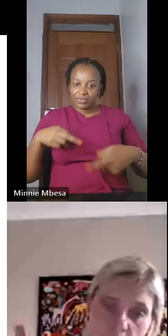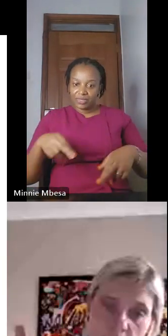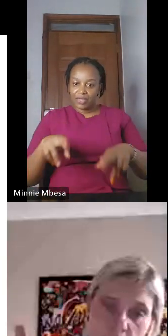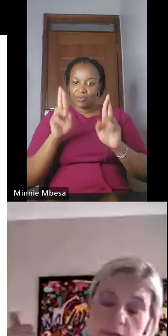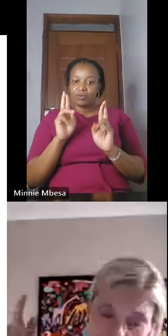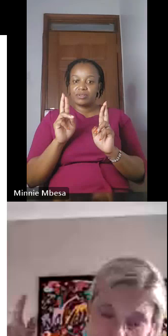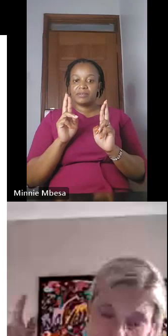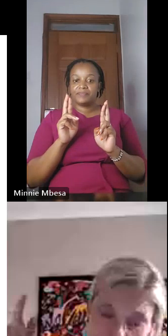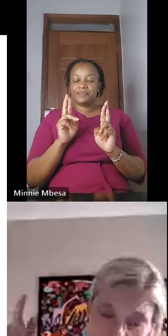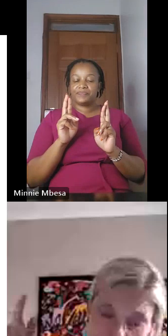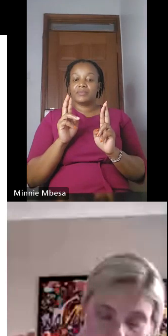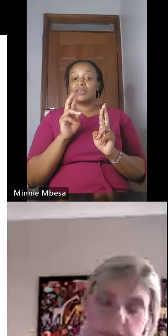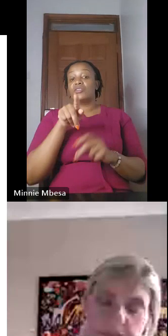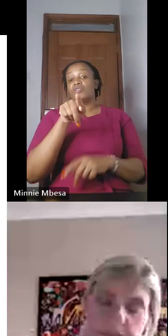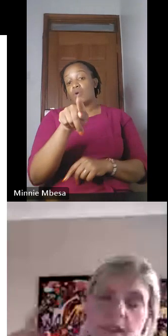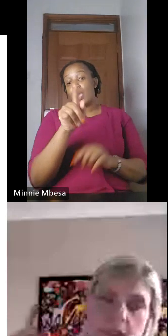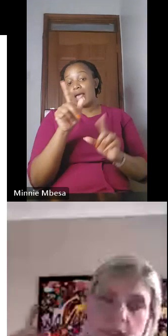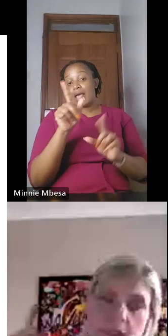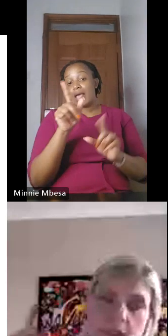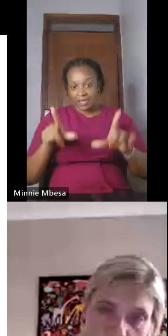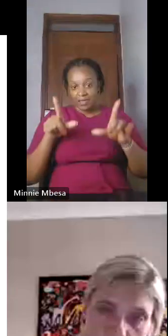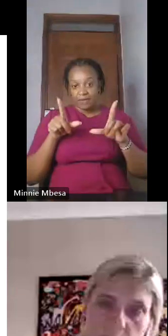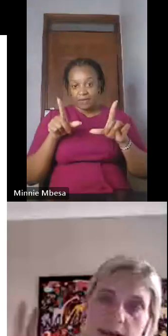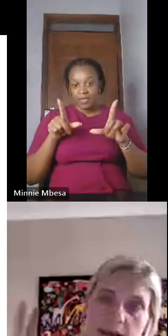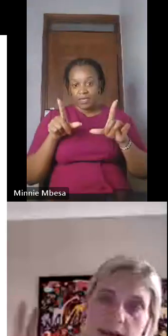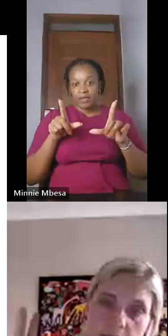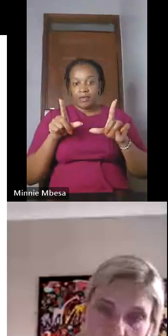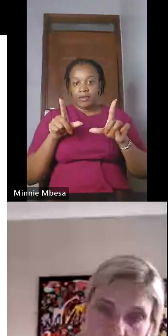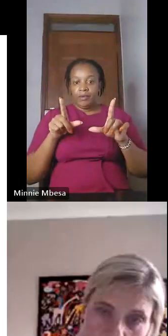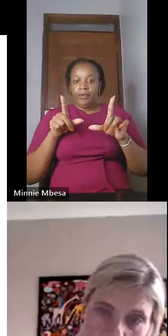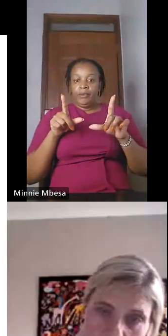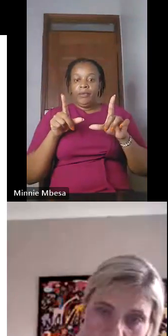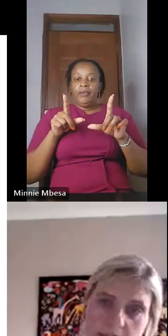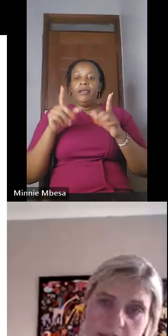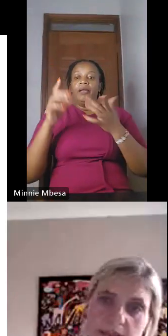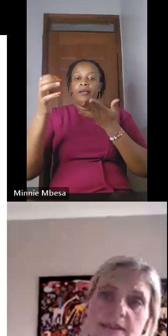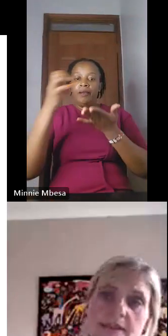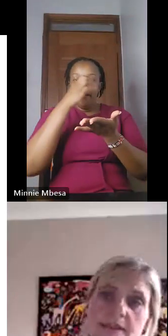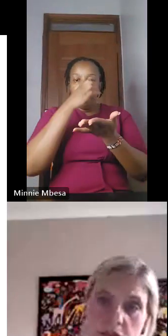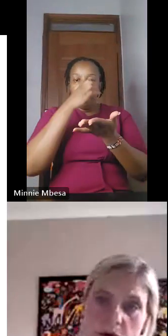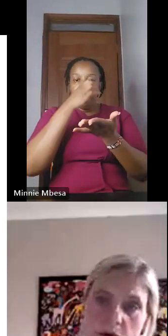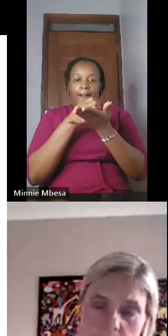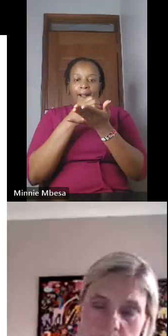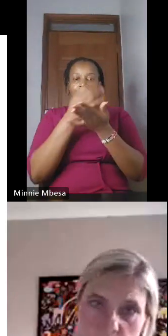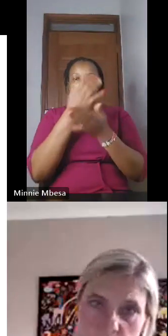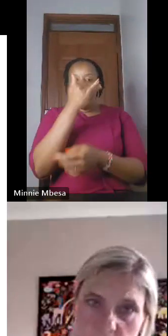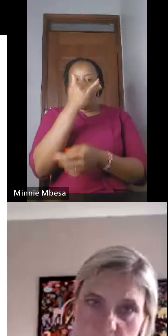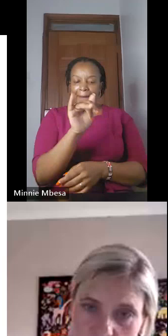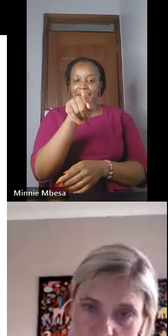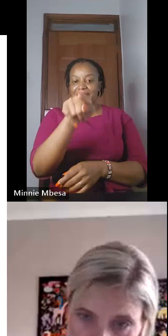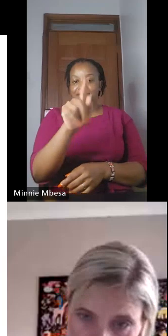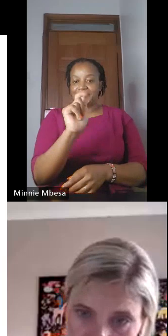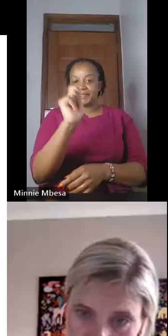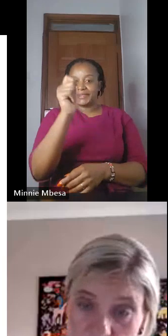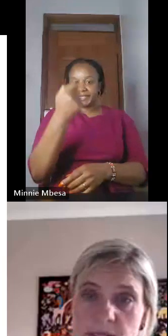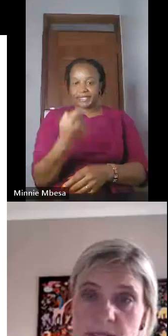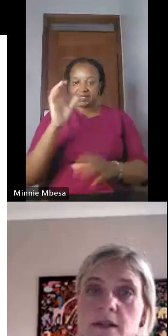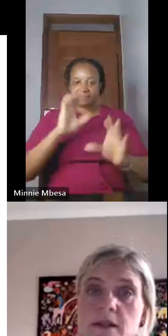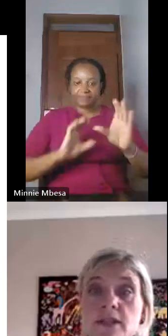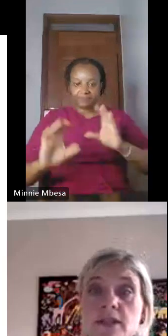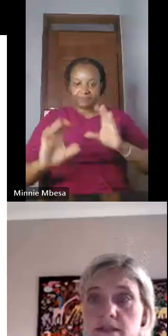are technically living, employed by, and you are a Kenyan citizen, you are eligible to